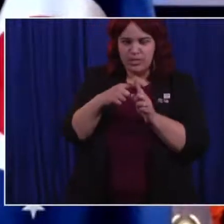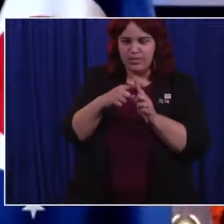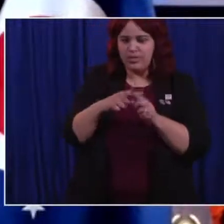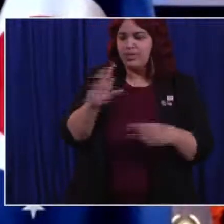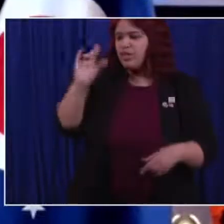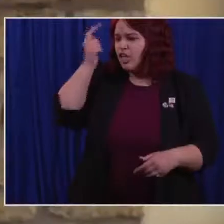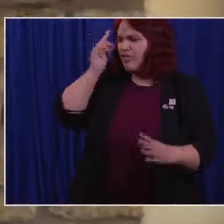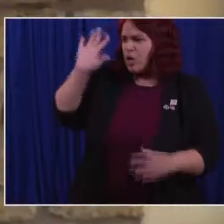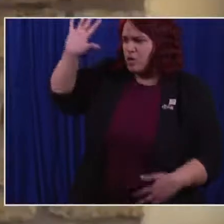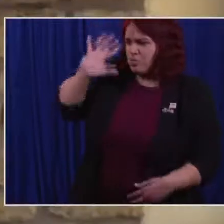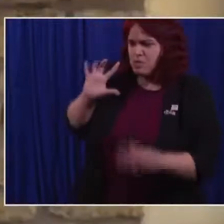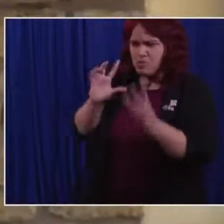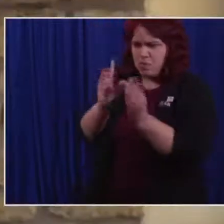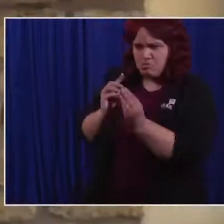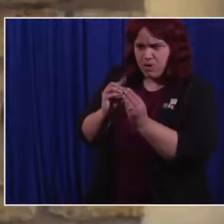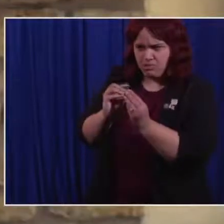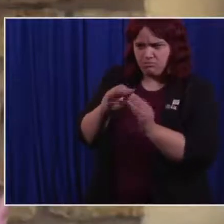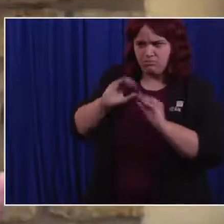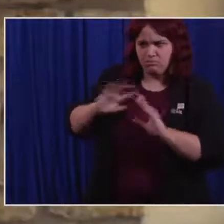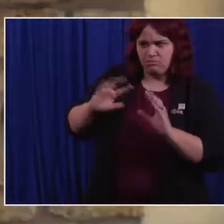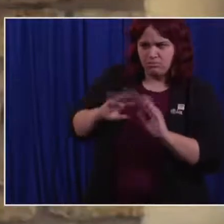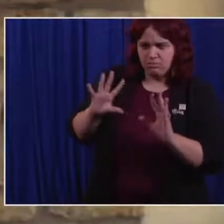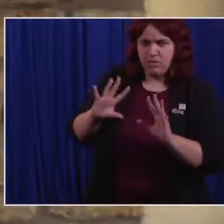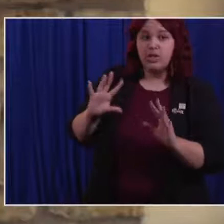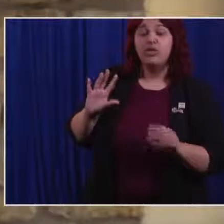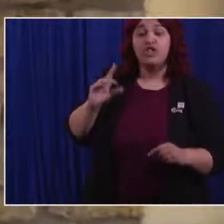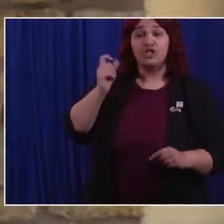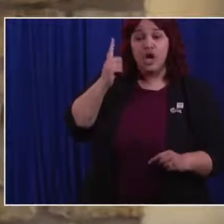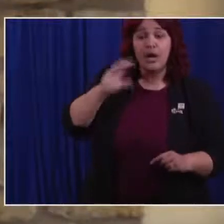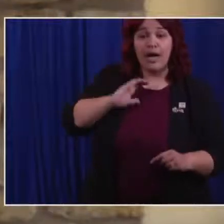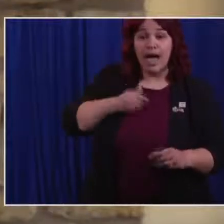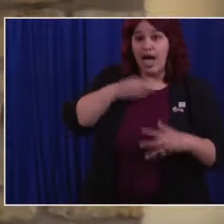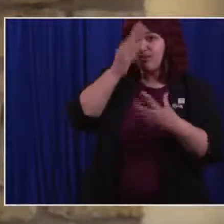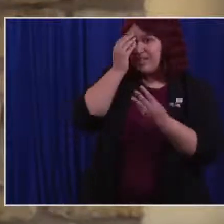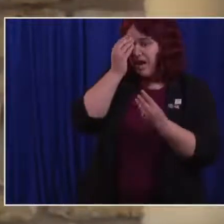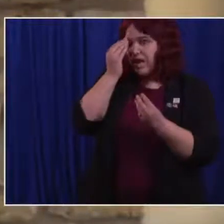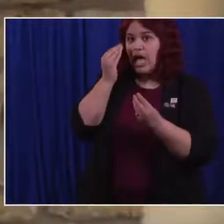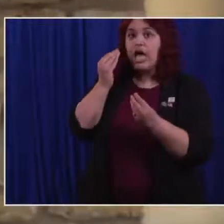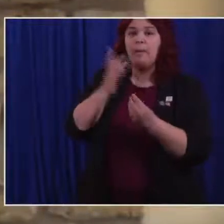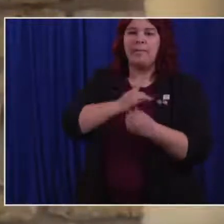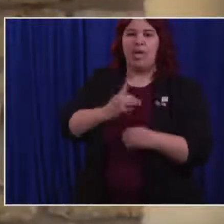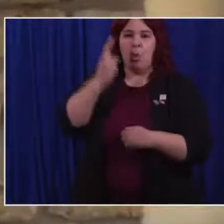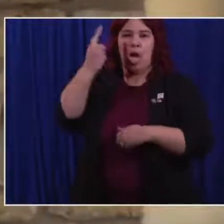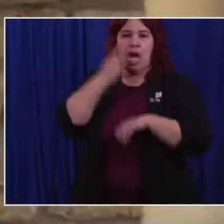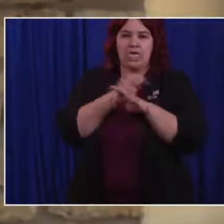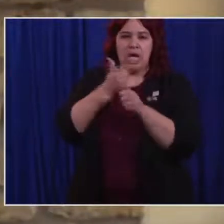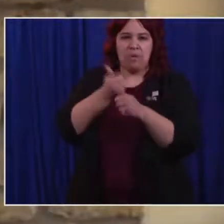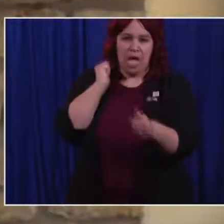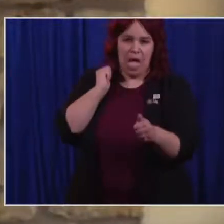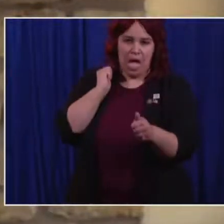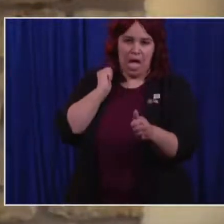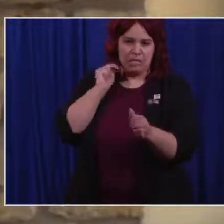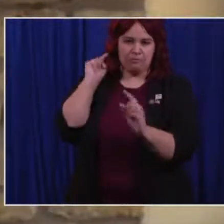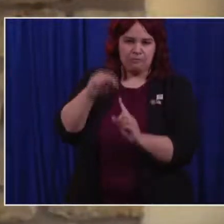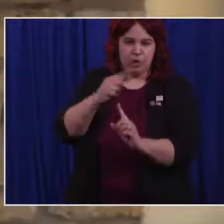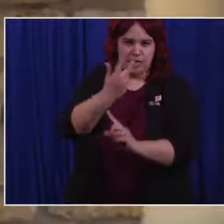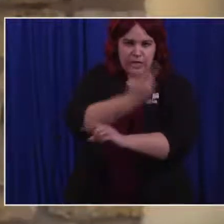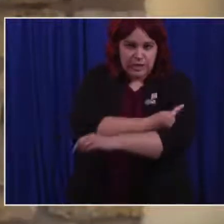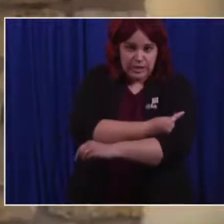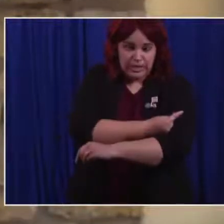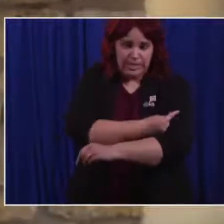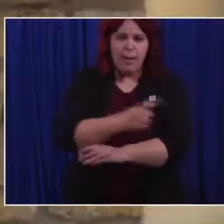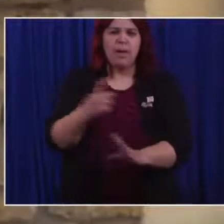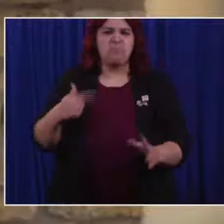additional thing. Our data is always at least a day behind as far as vaccinations. But I can guarantee you that right